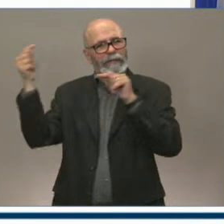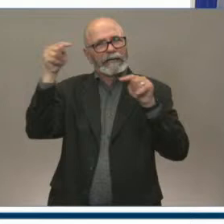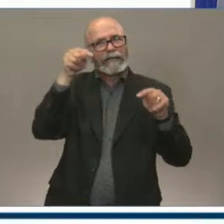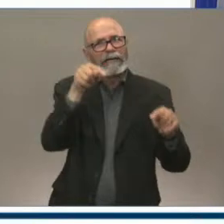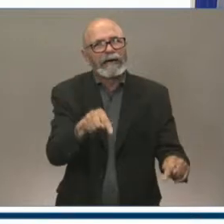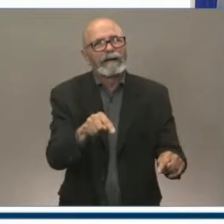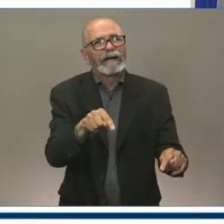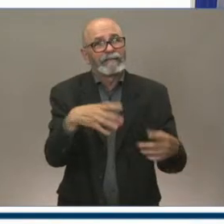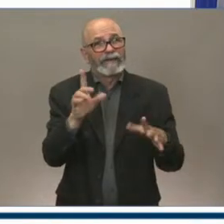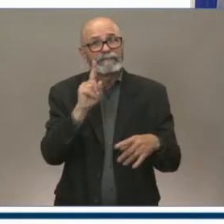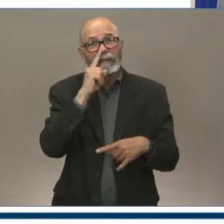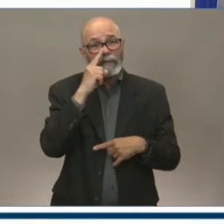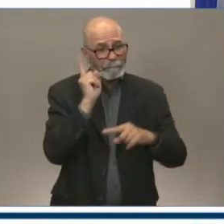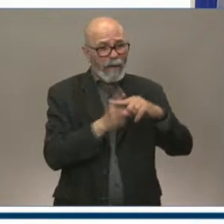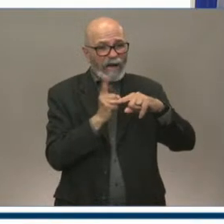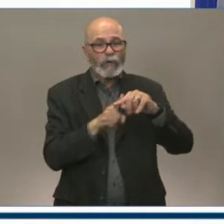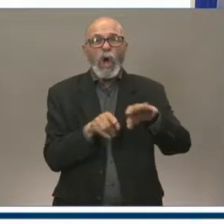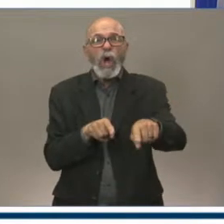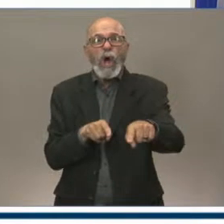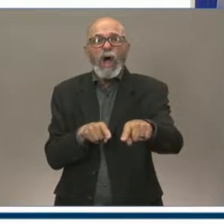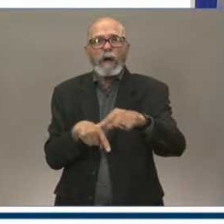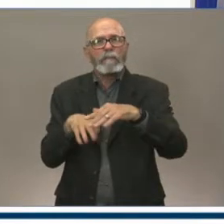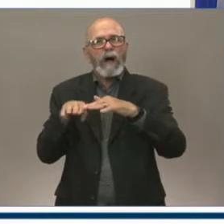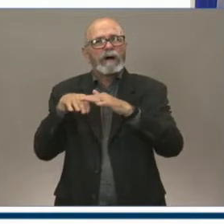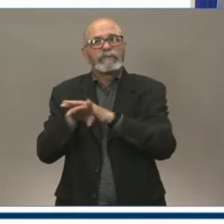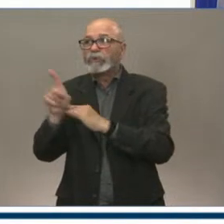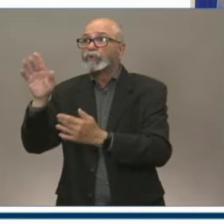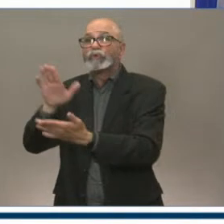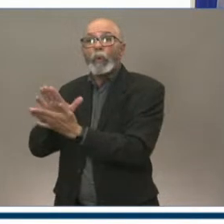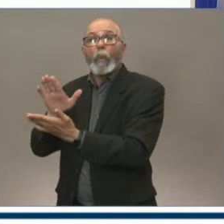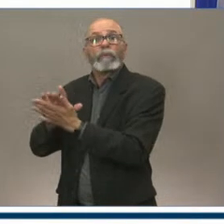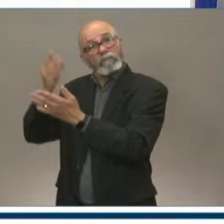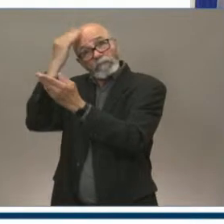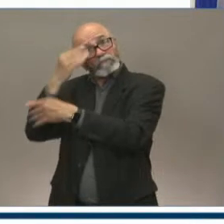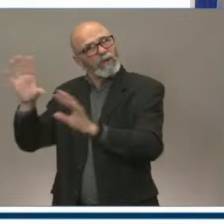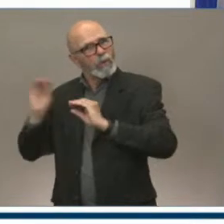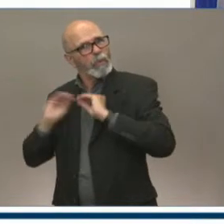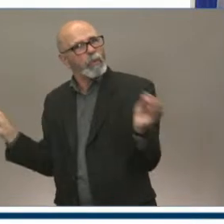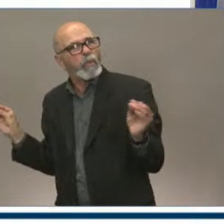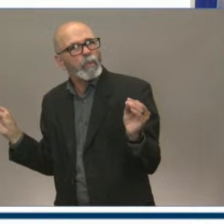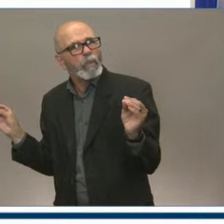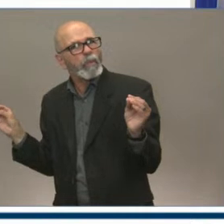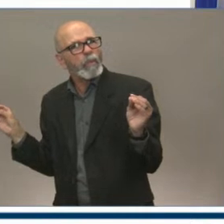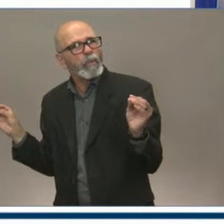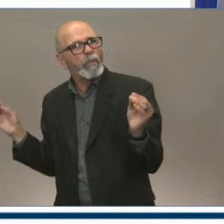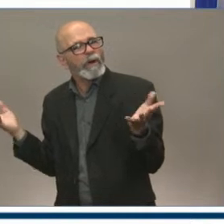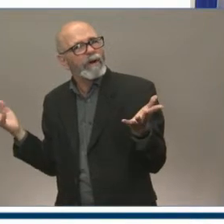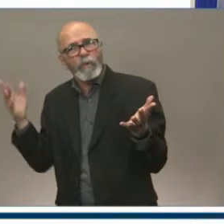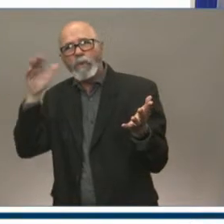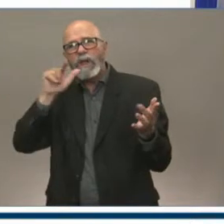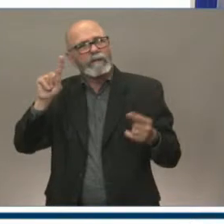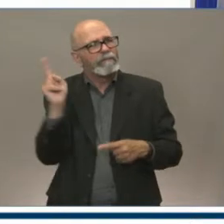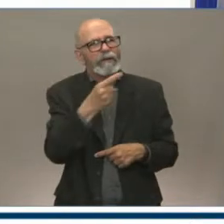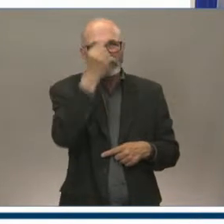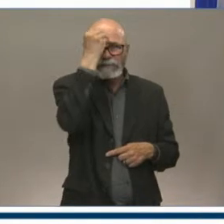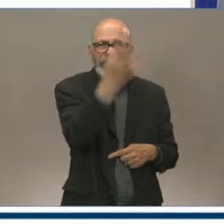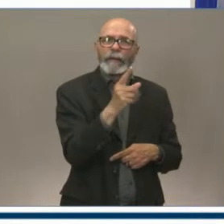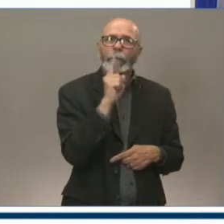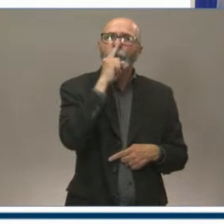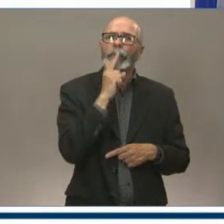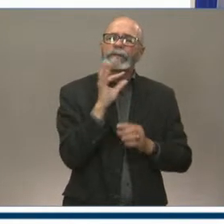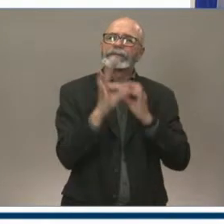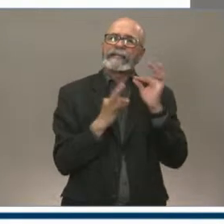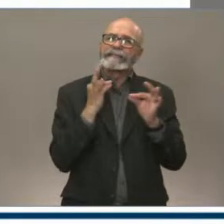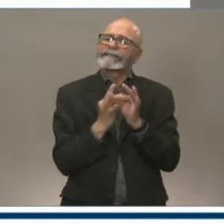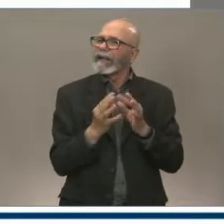positive, the school community is not now alerted to go get a test. So why that difference? So as far as I'm